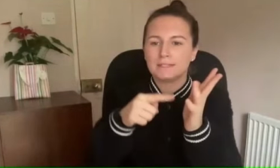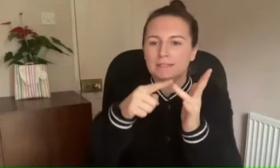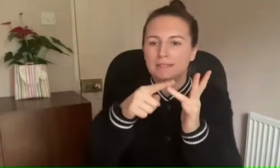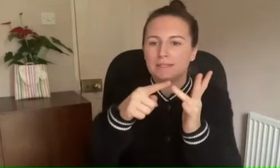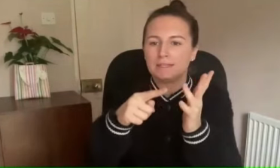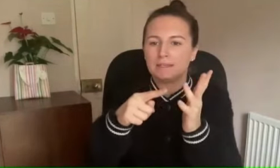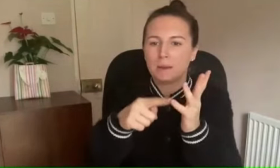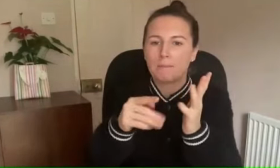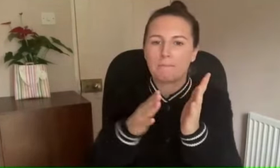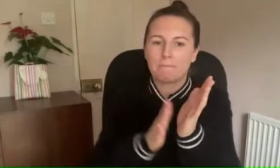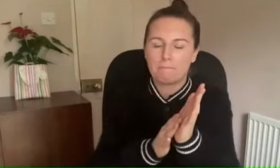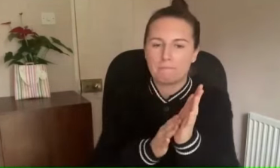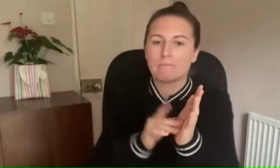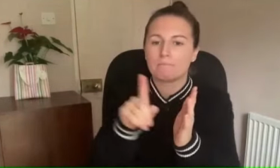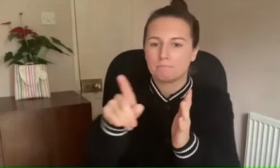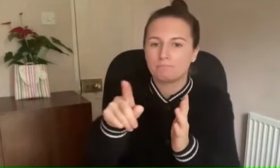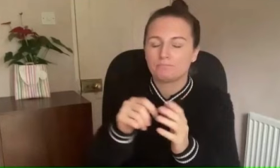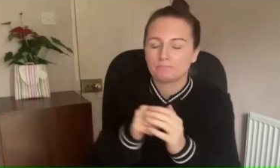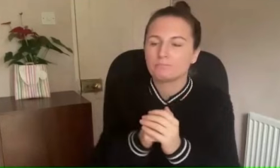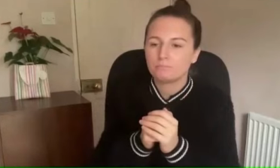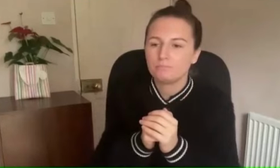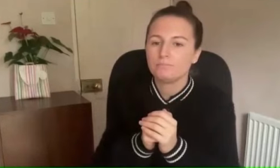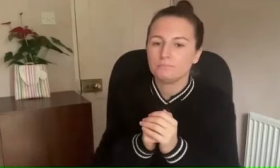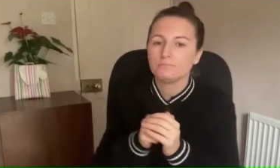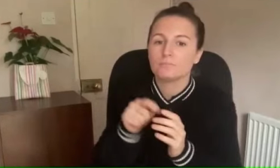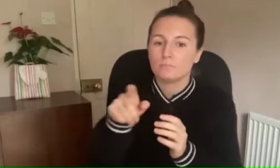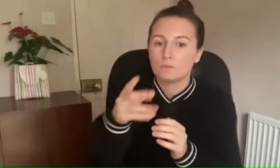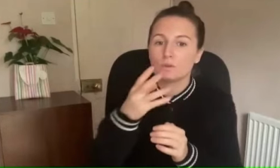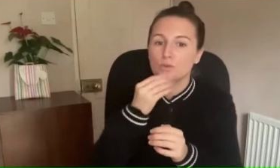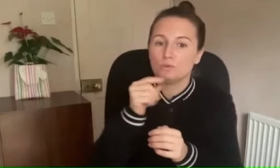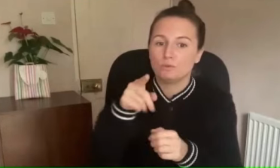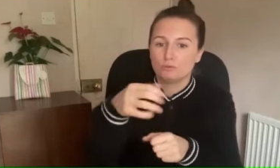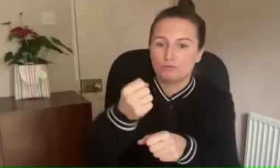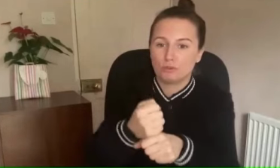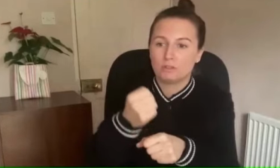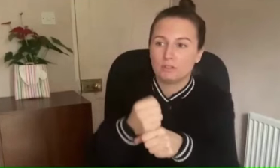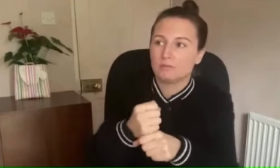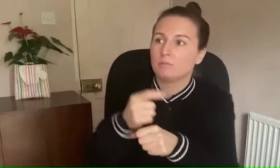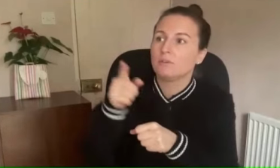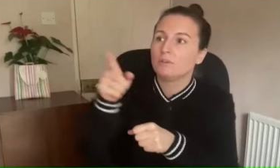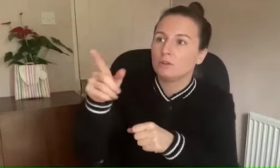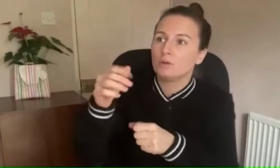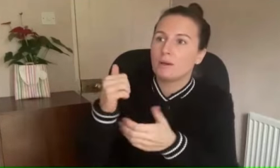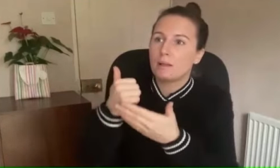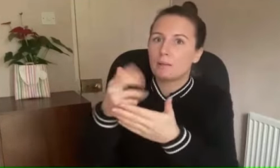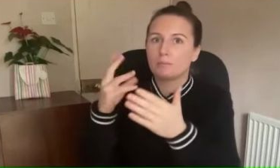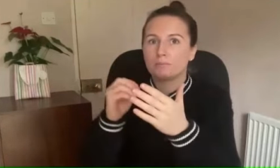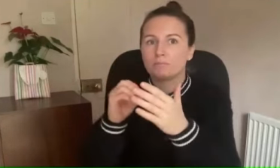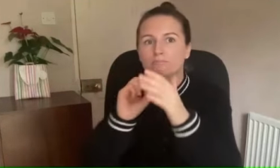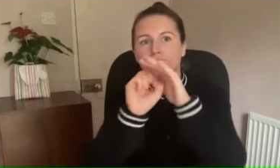performance area. This will then be used in our programme reporting to the Department for Education.